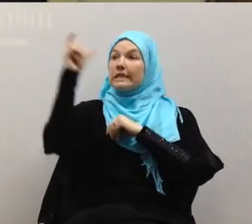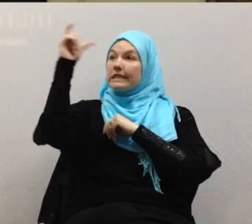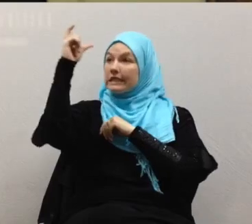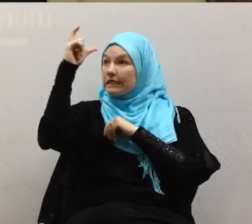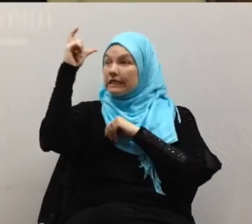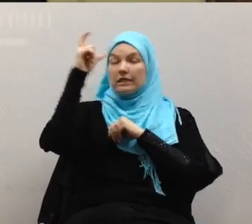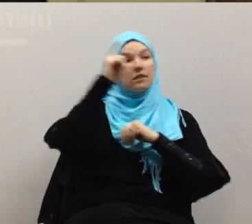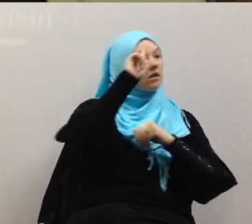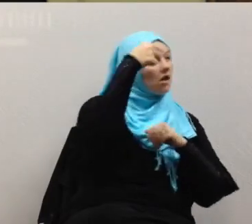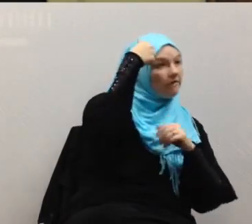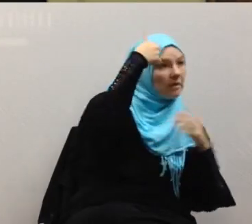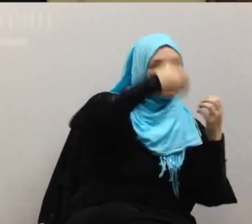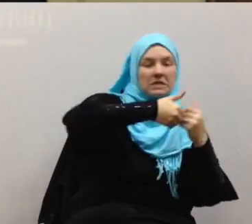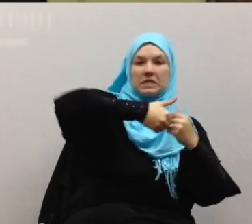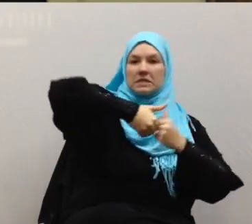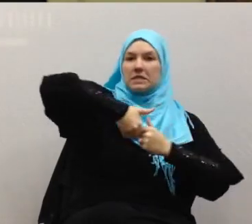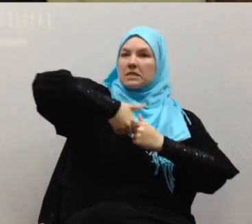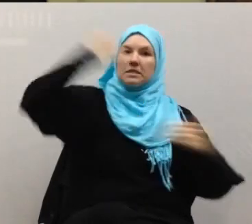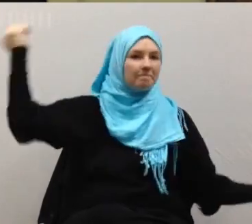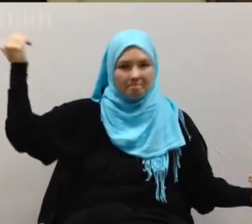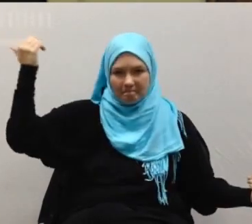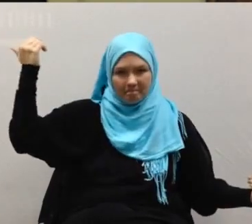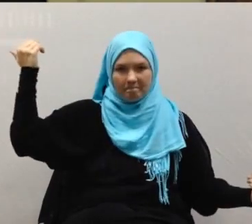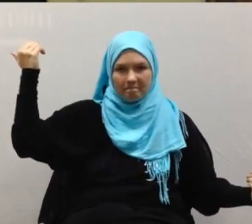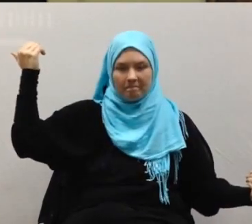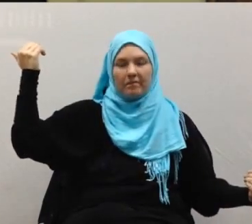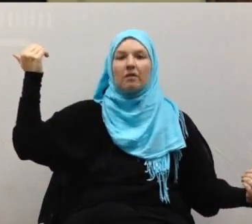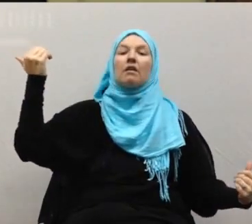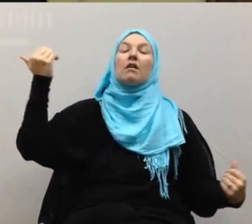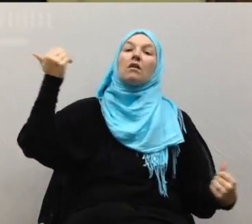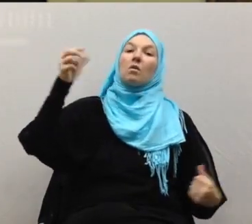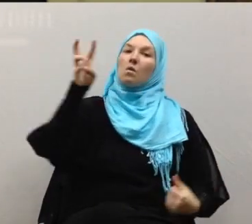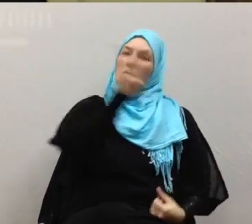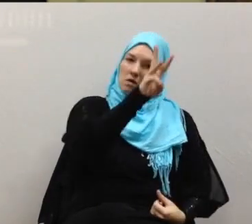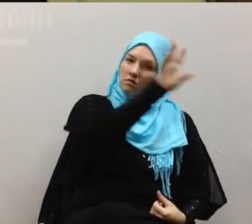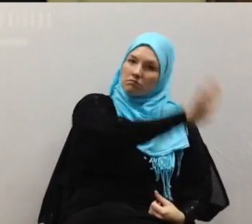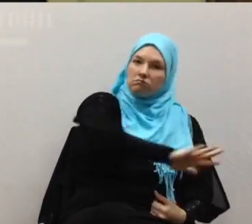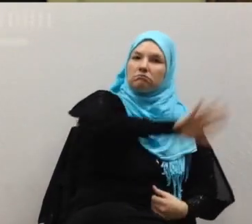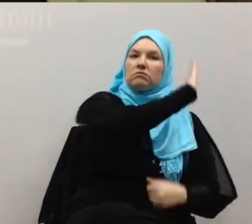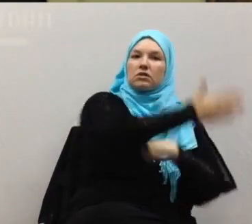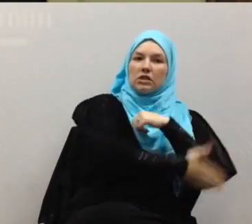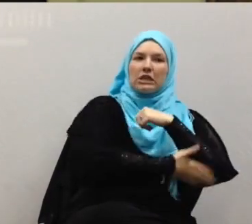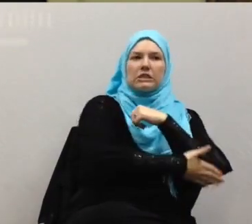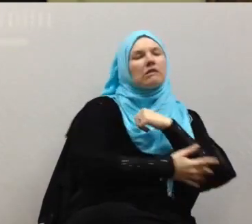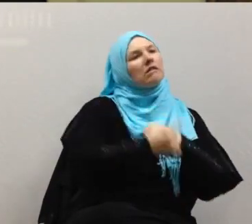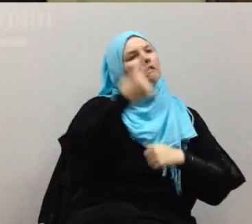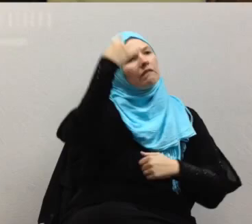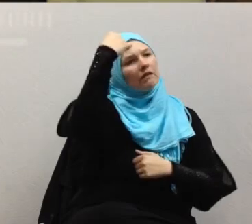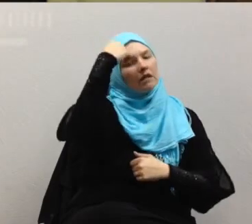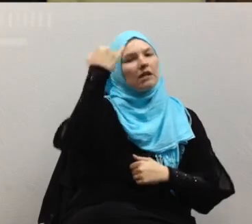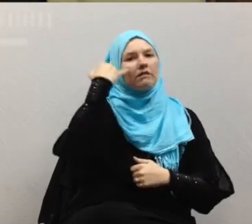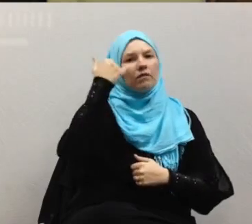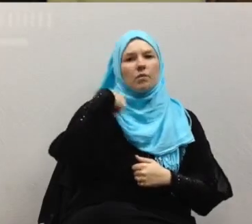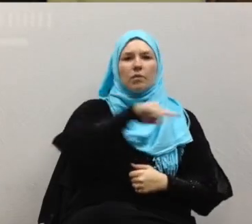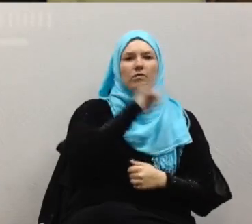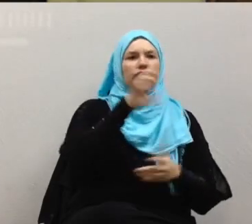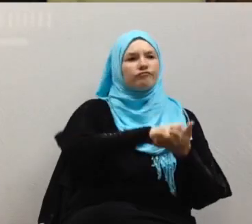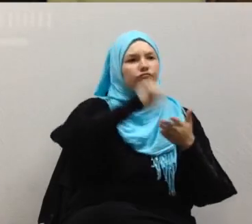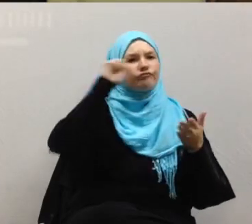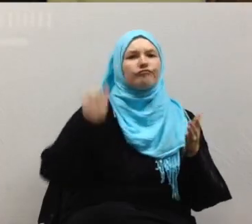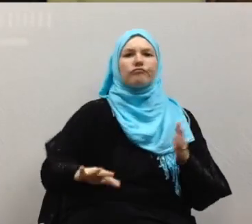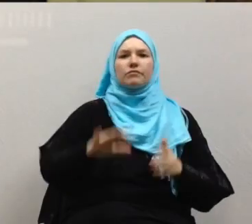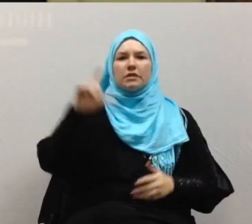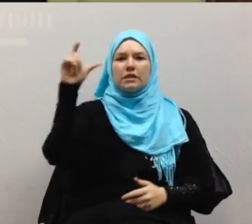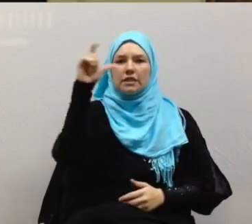happened in the West, thinking that if we just remove the deen from public